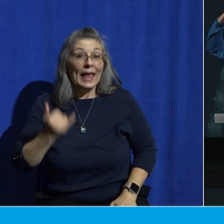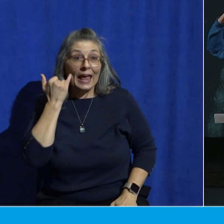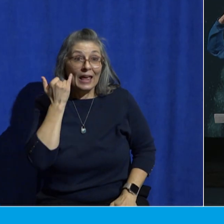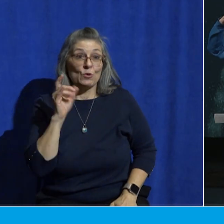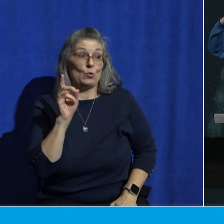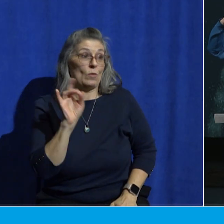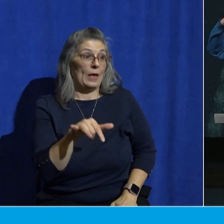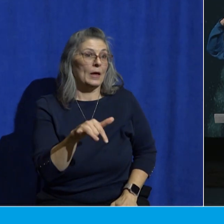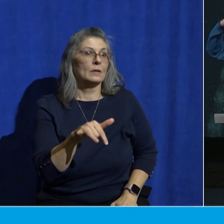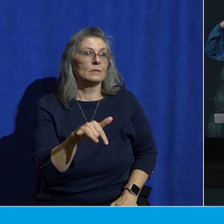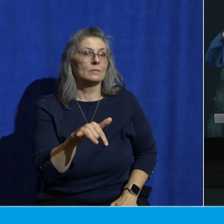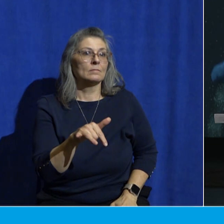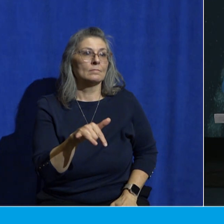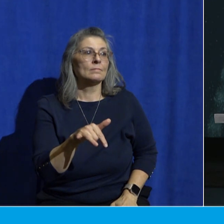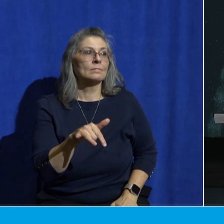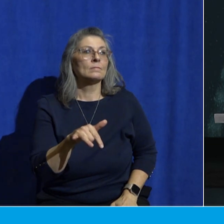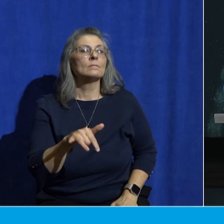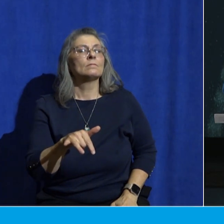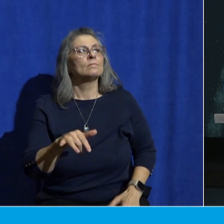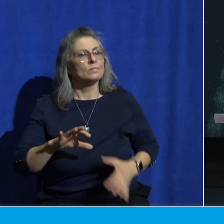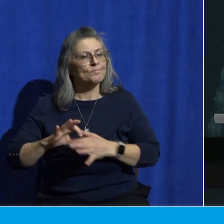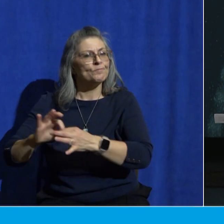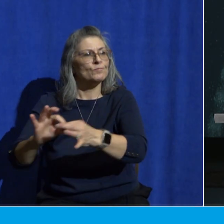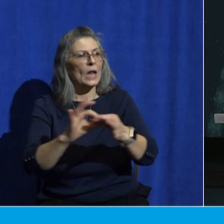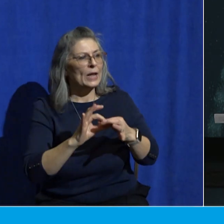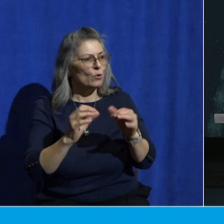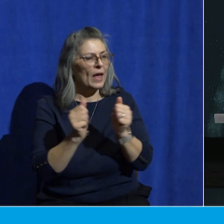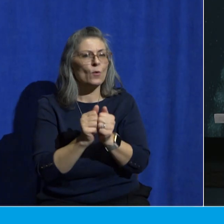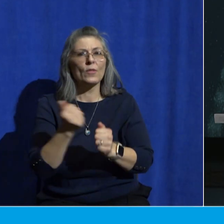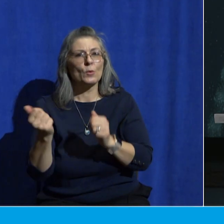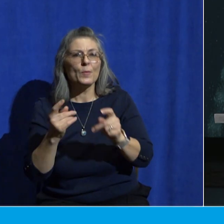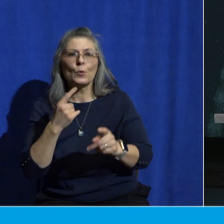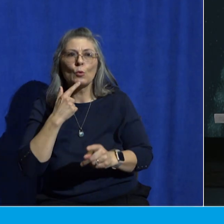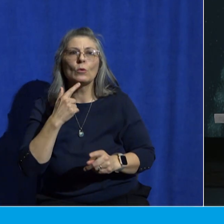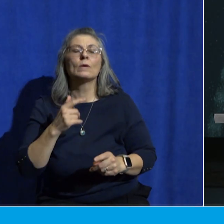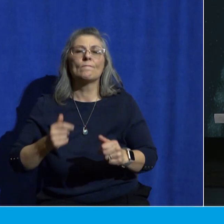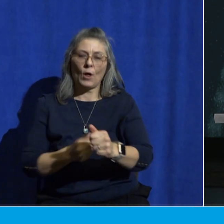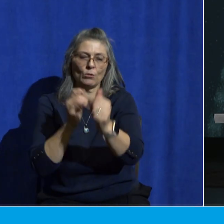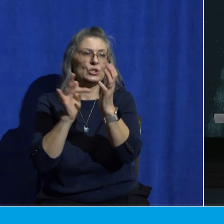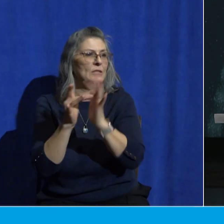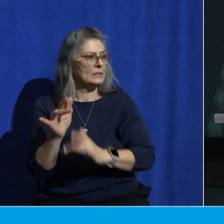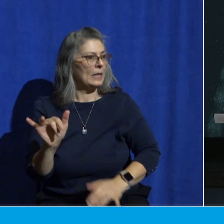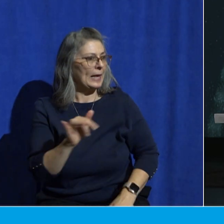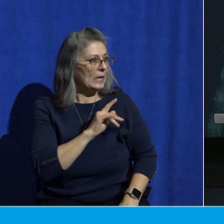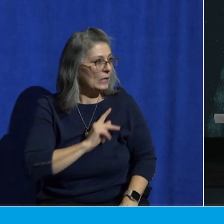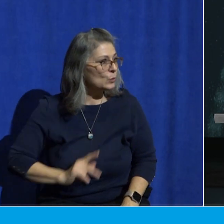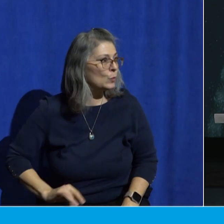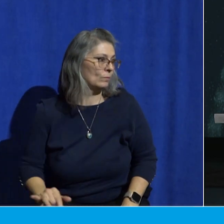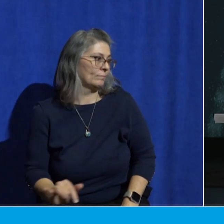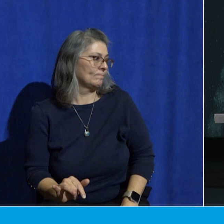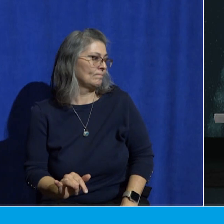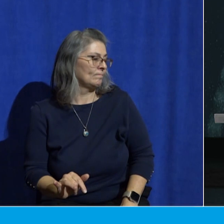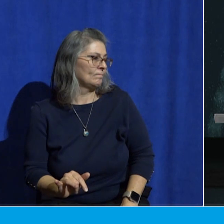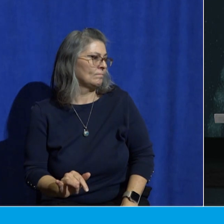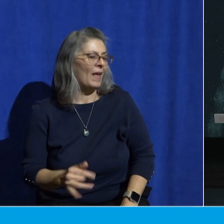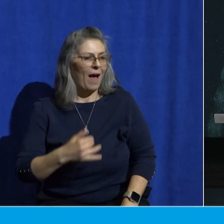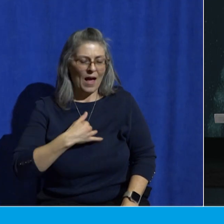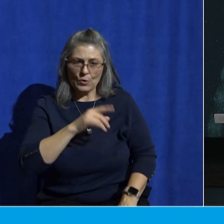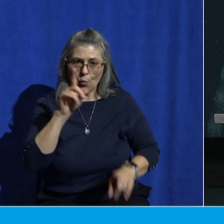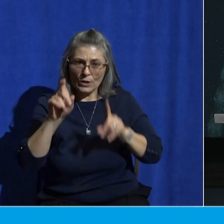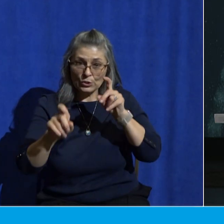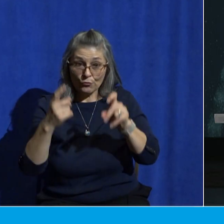King, can I just give you a word of exhortation flowing from this text and a question?